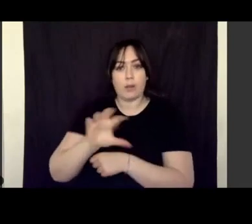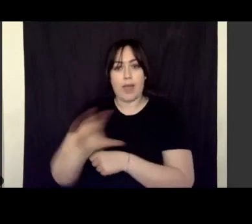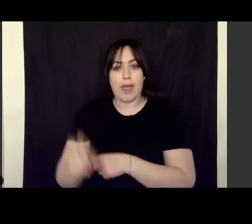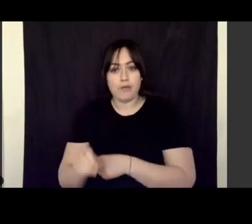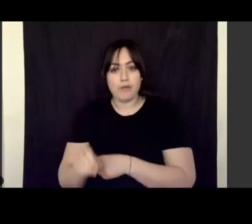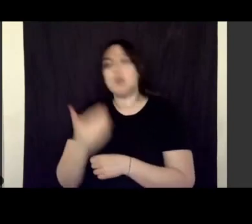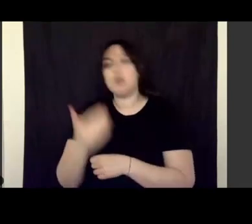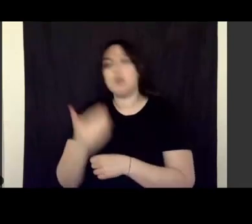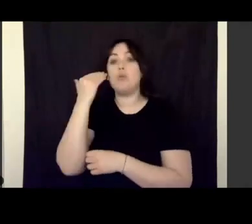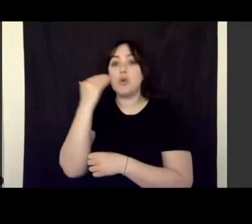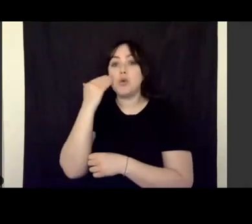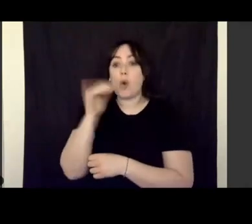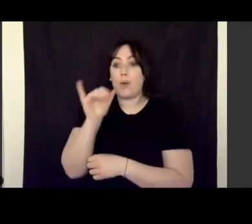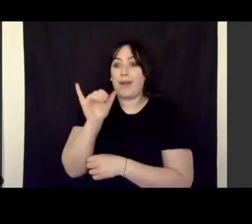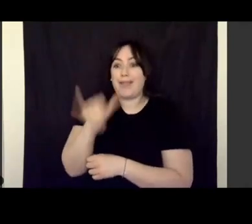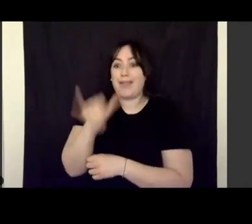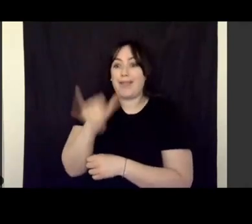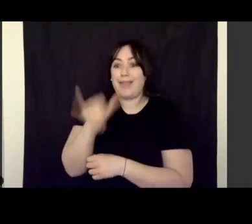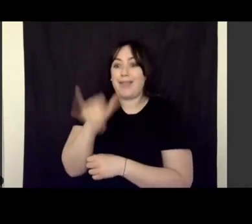much higher